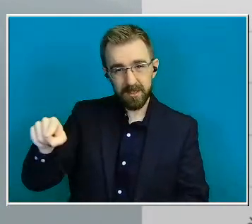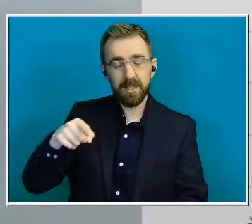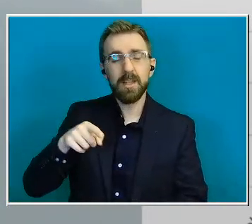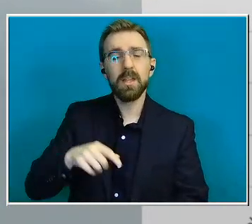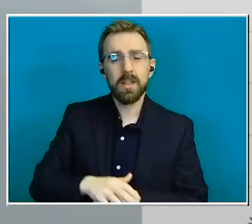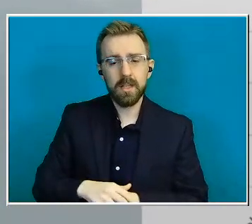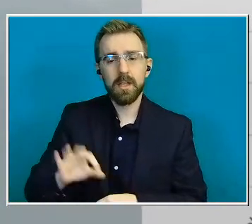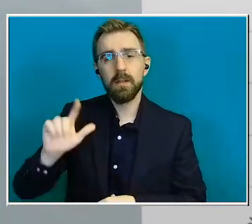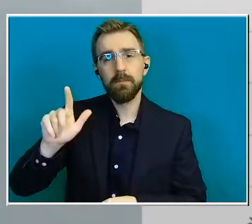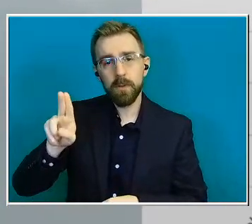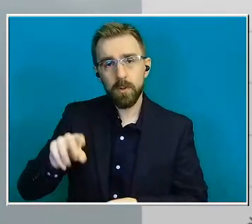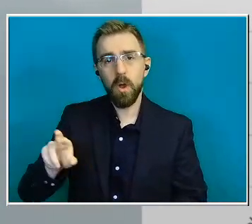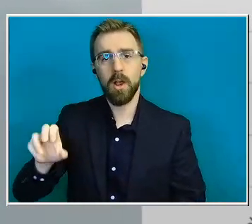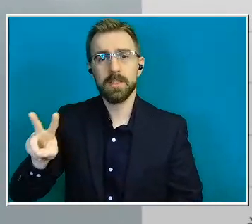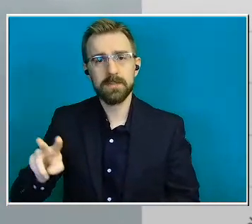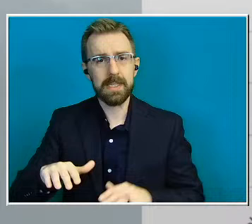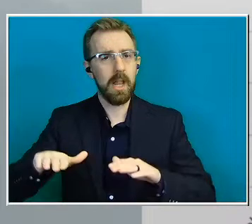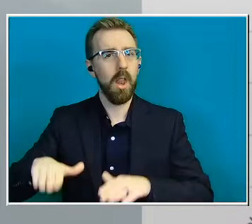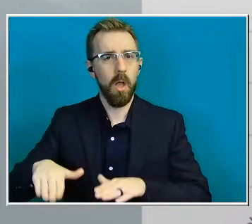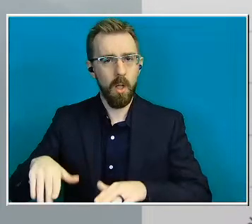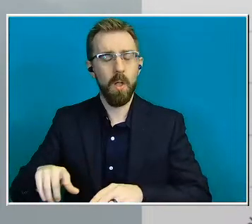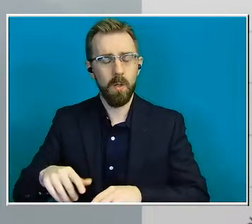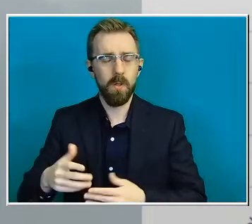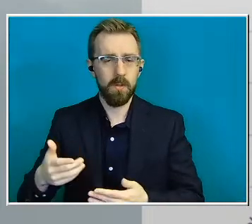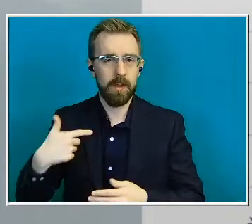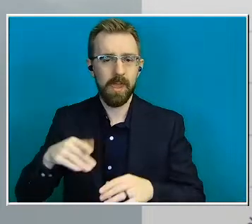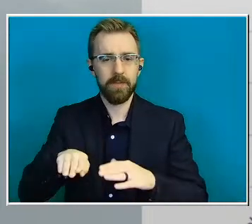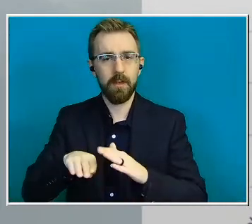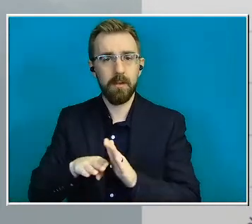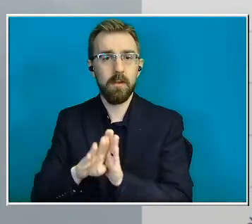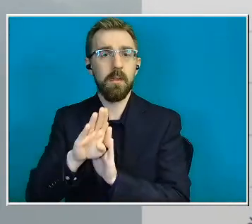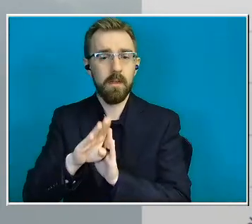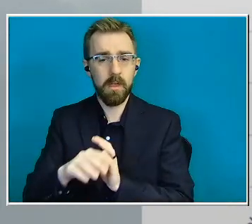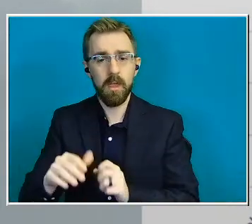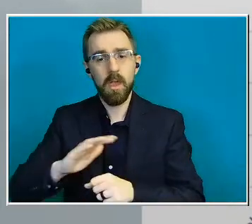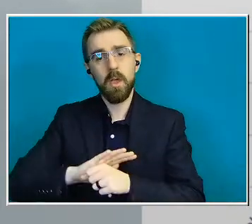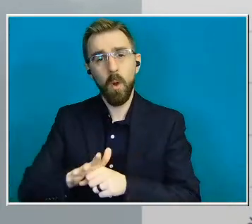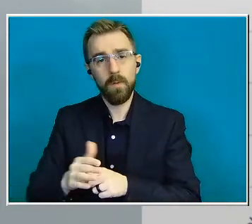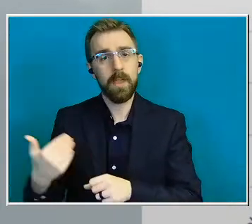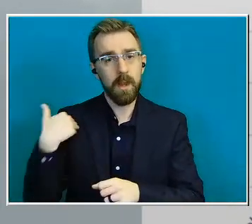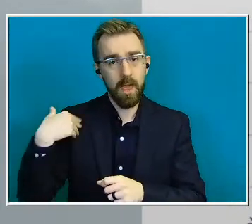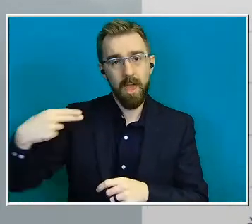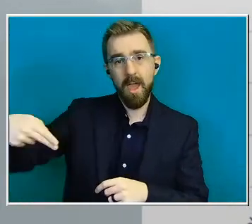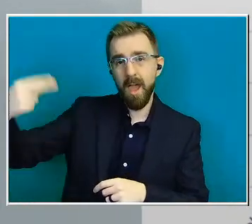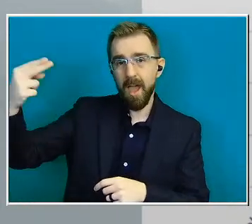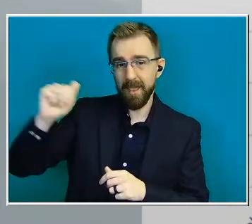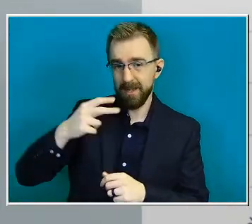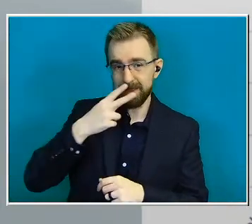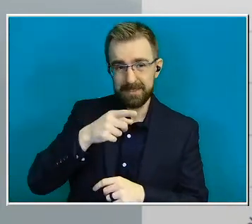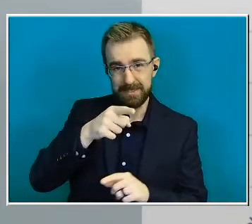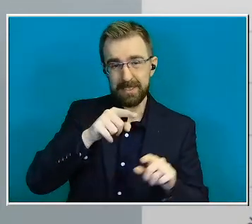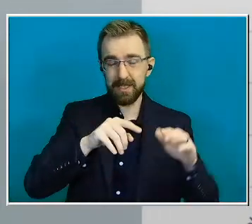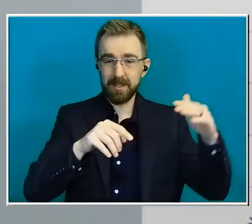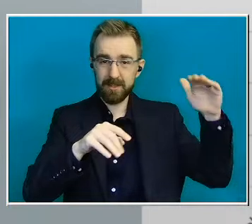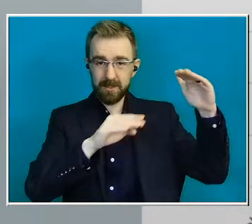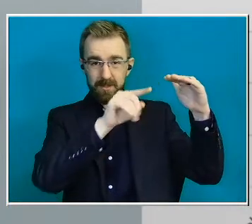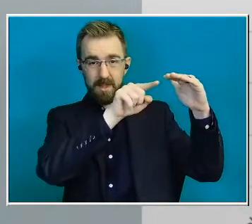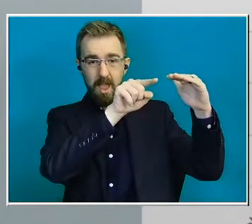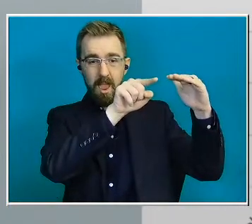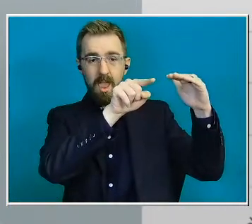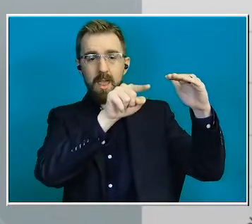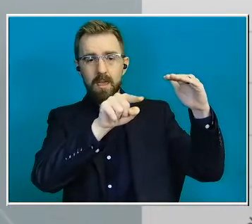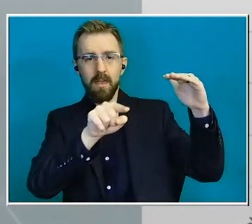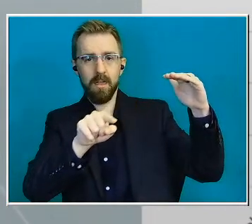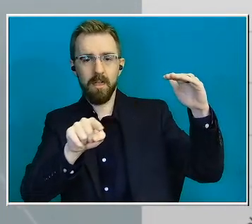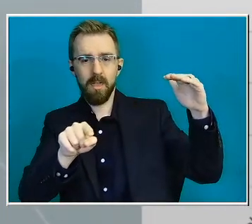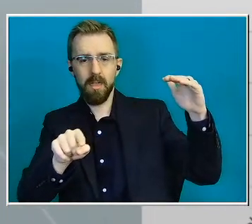but but have picked up a little bit. COVID was high, as you can see there, was getting low and kind of just ticked up